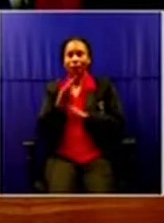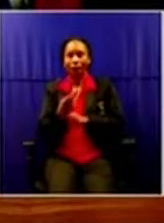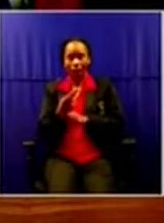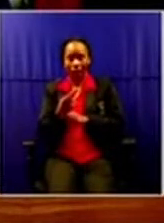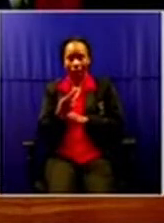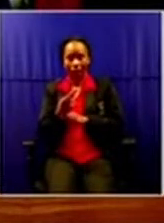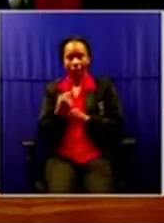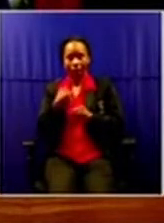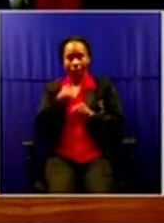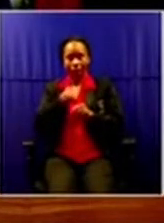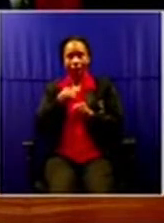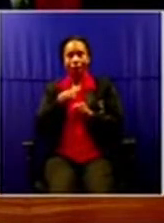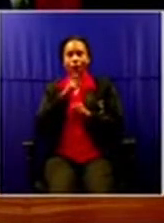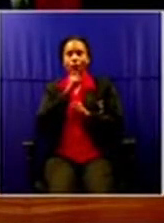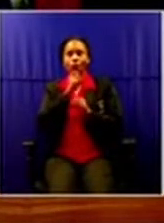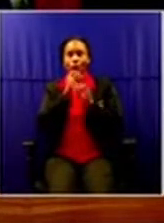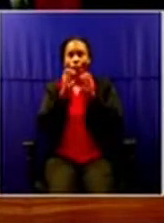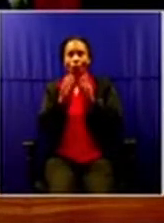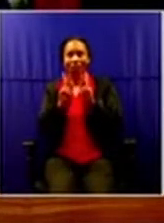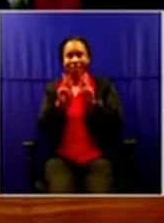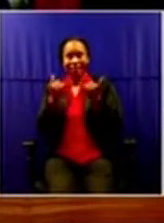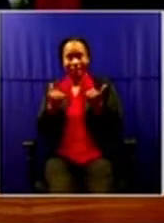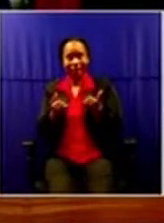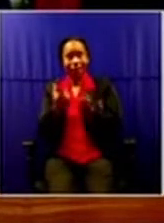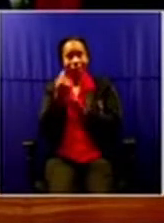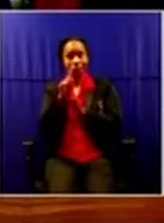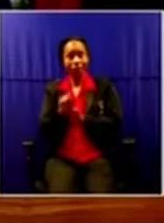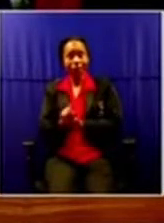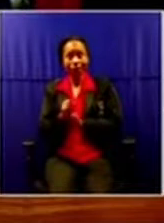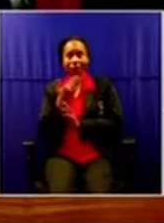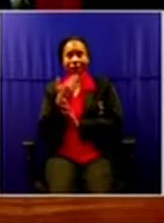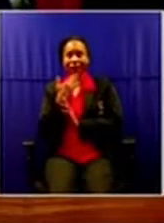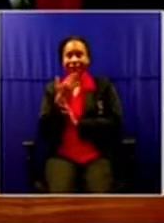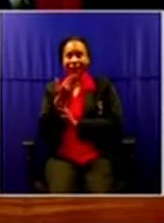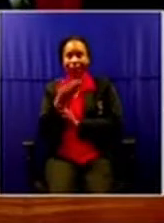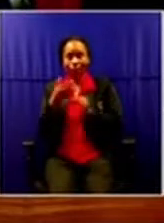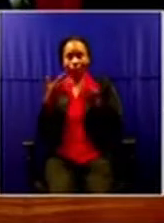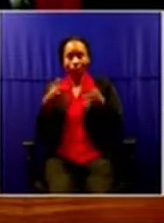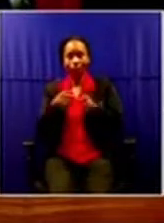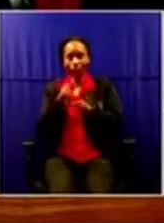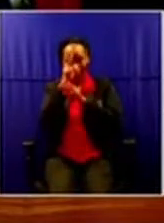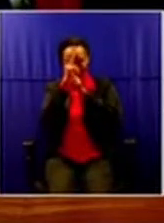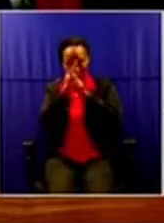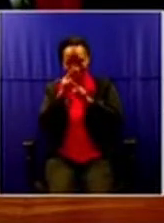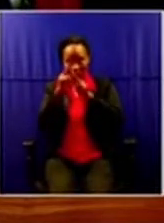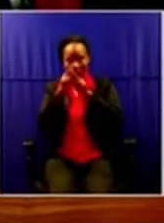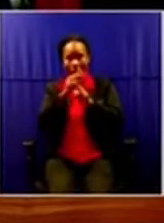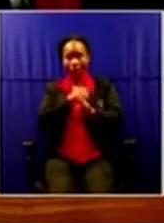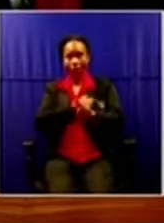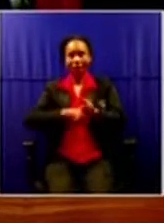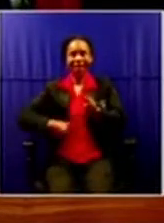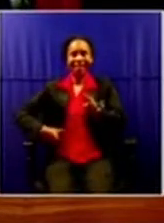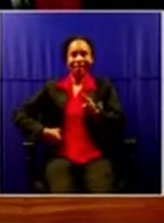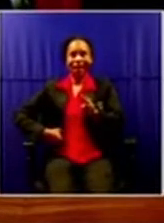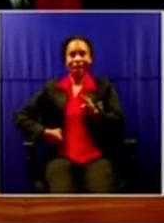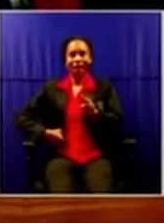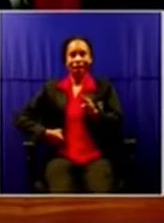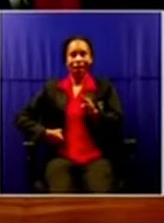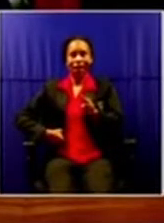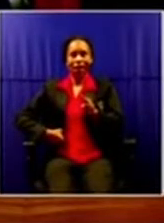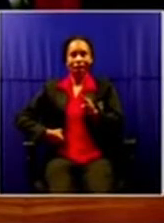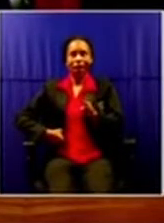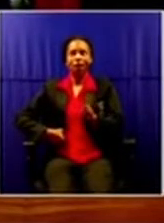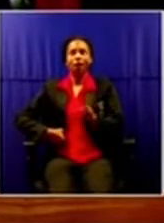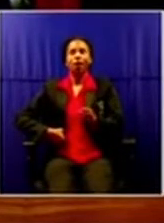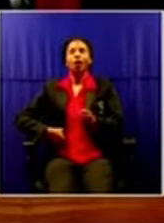this opportunity to thank the Honorable President on behalf of this